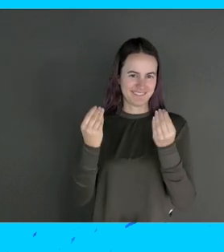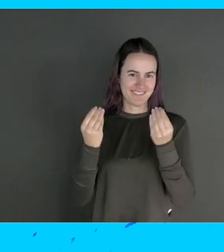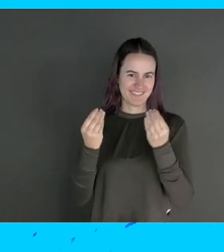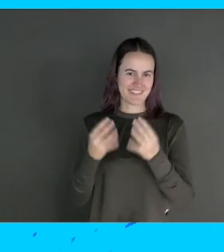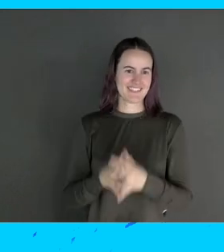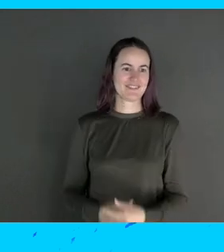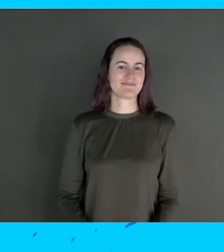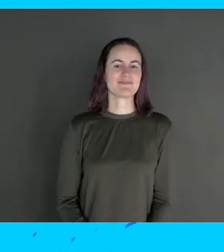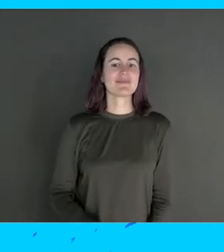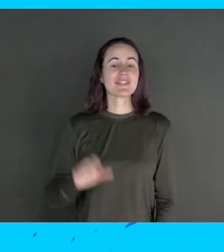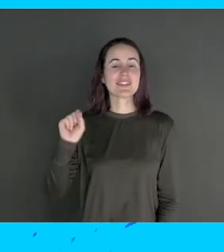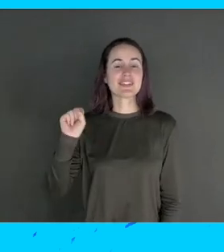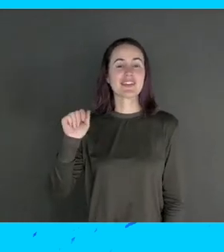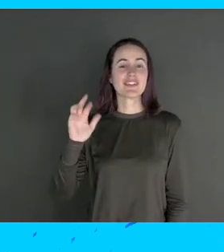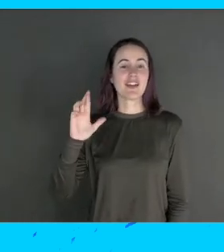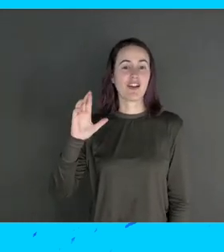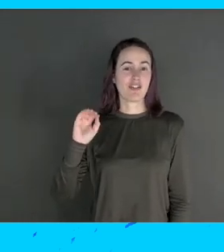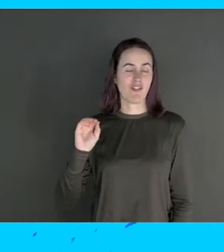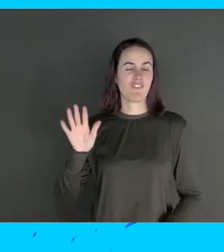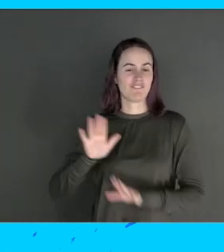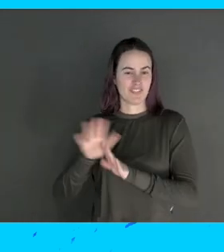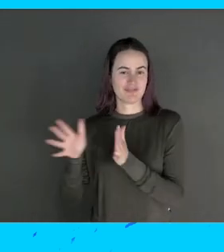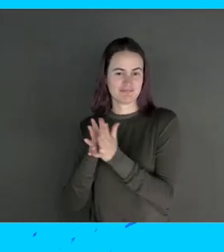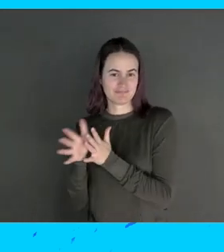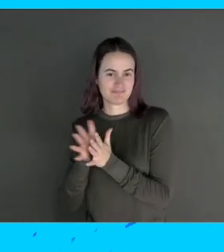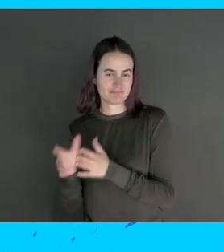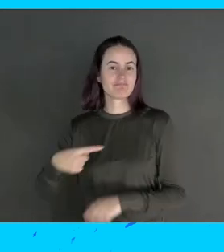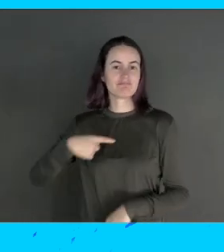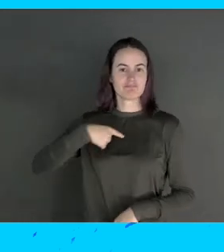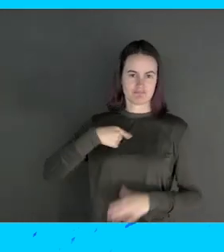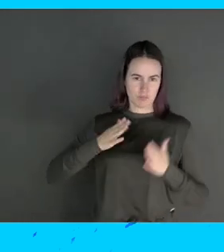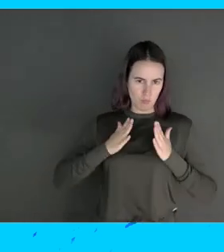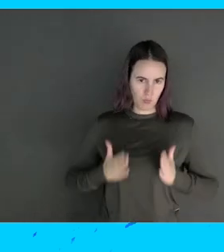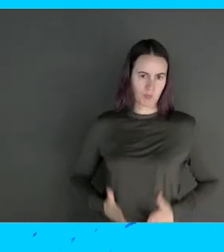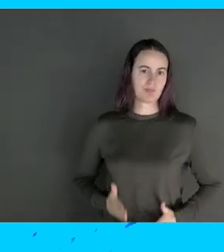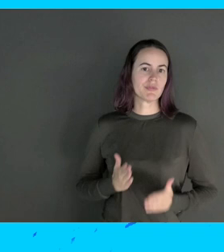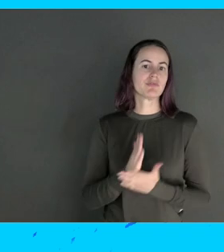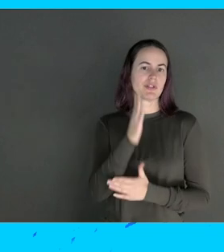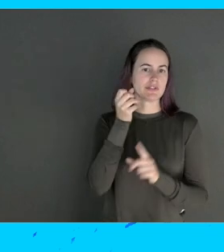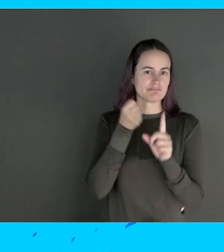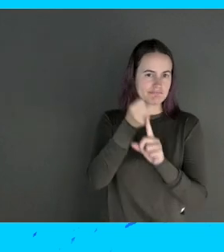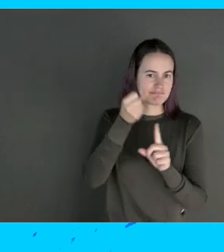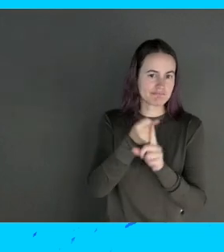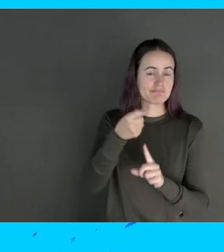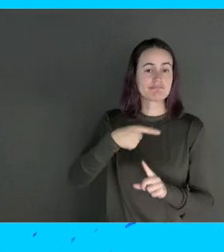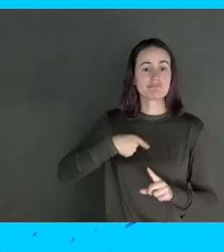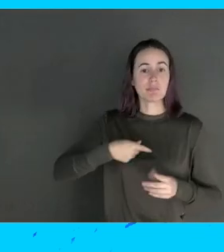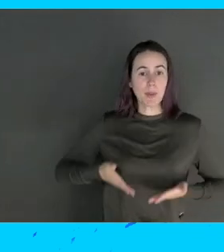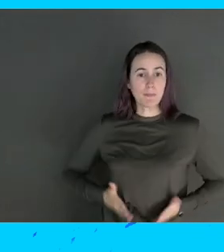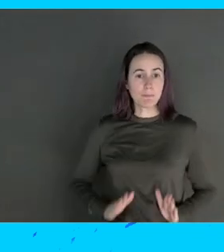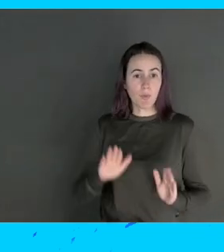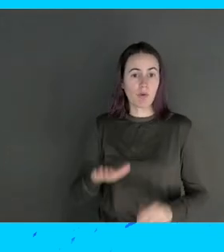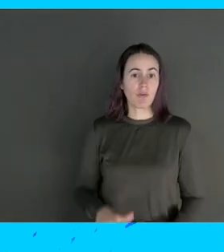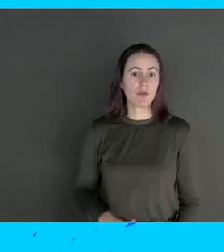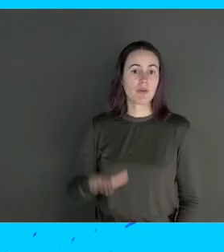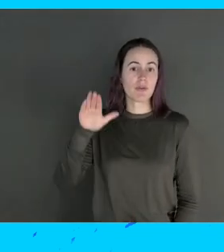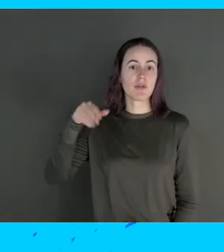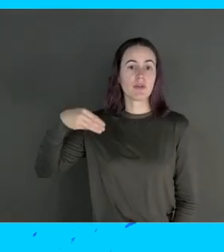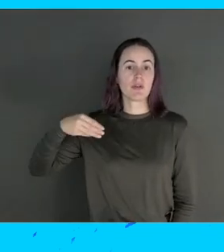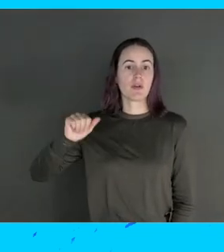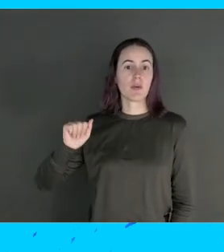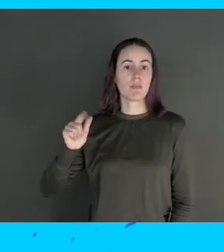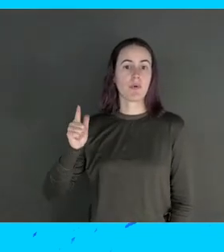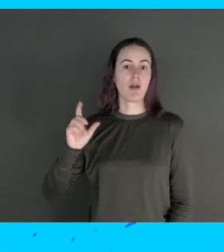Sarah mentioned, I am a human rights activist. I was born and raised in Moldova. I'm currently in the